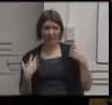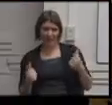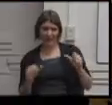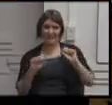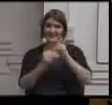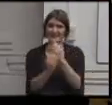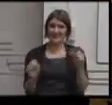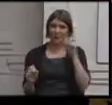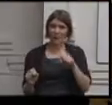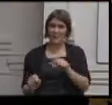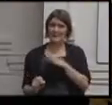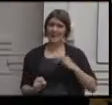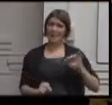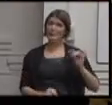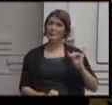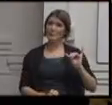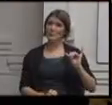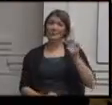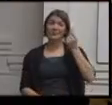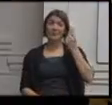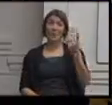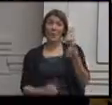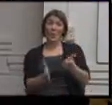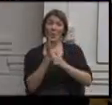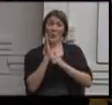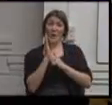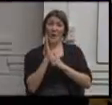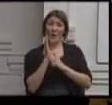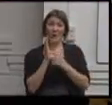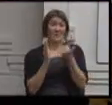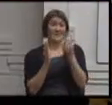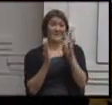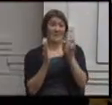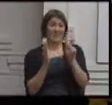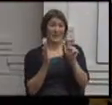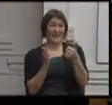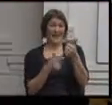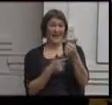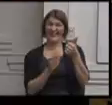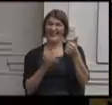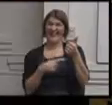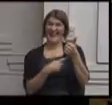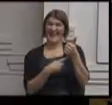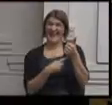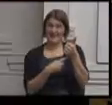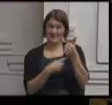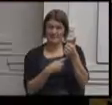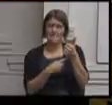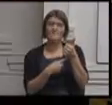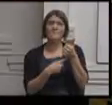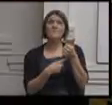department employees. One of those standards in 1710